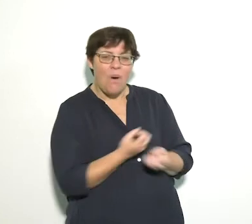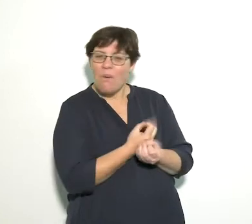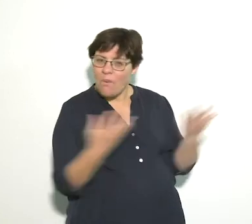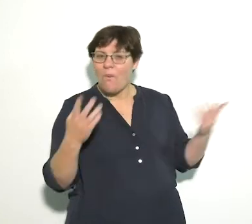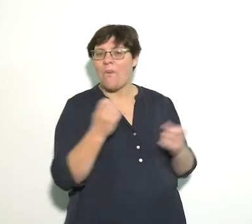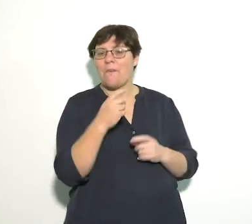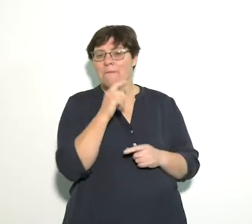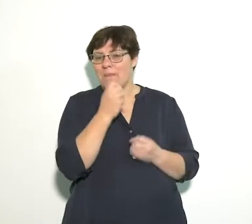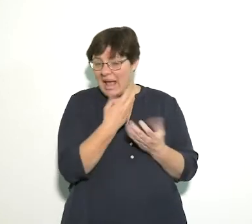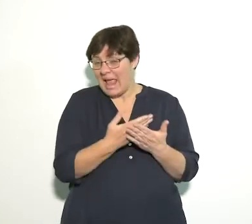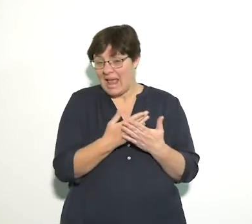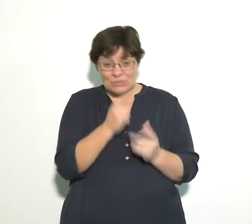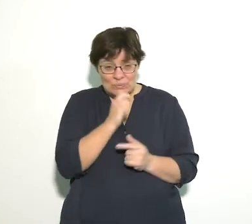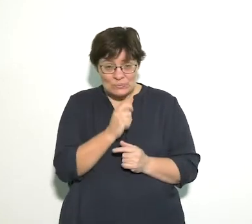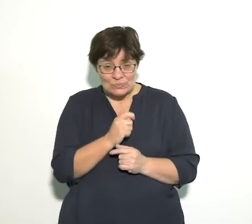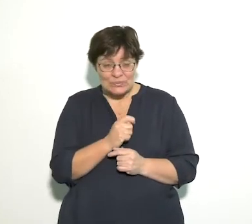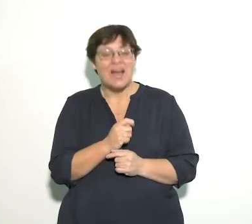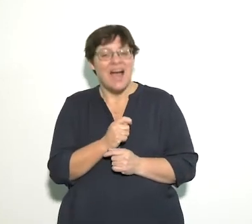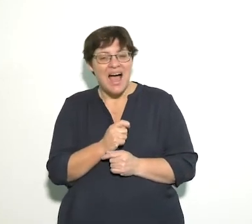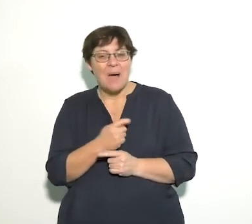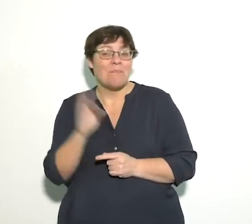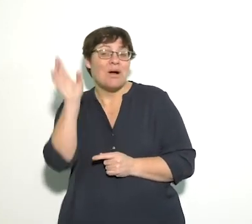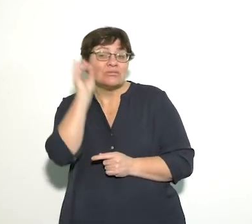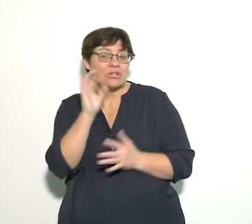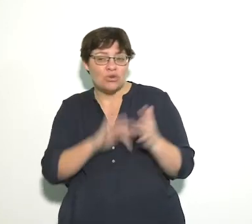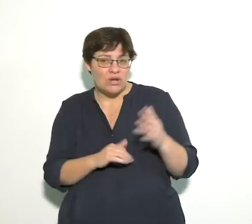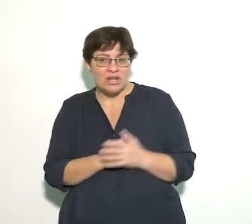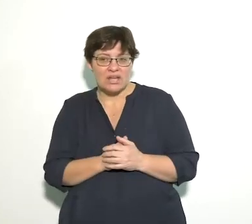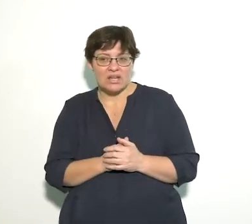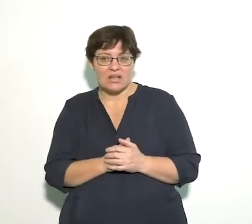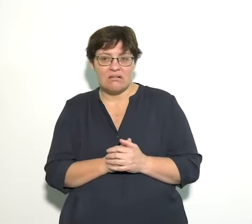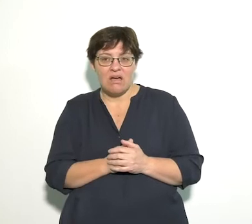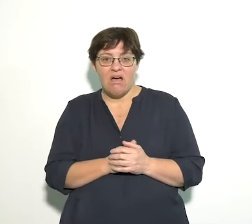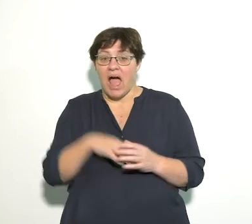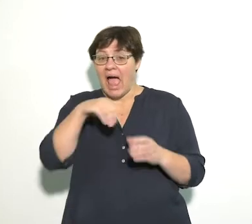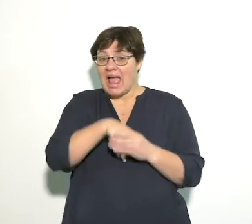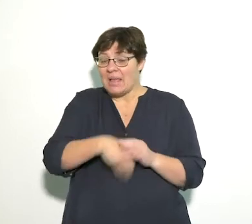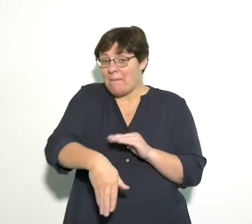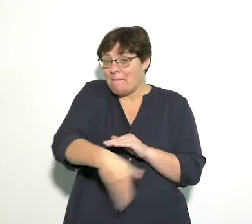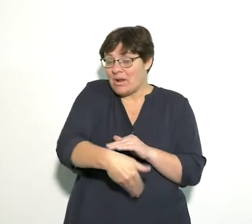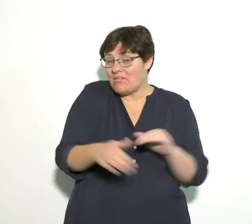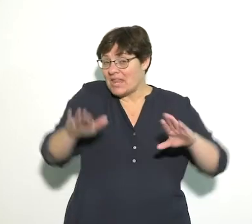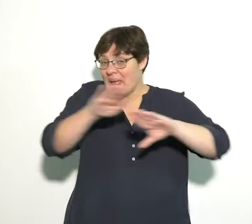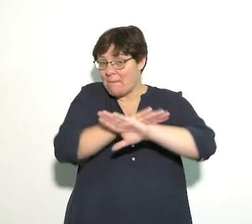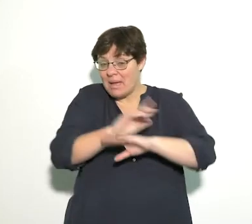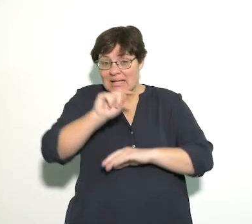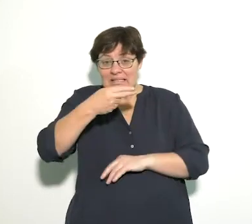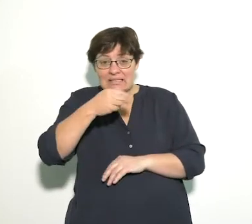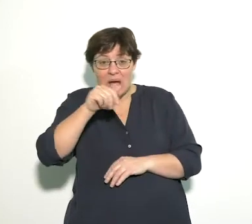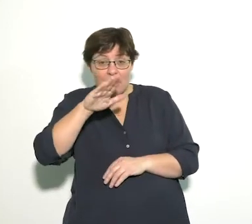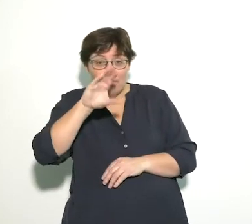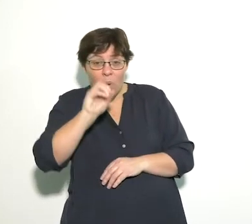use as many as you can. But so far, this is what my story sounds like. In the middle of the night,